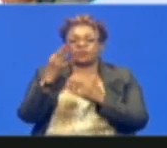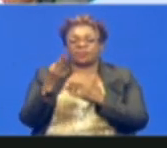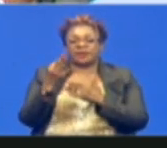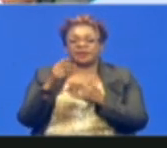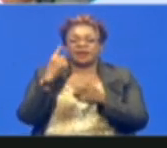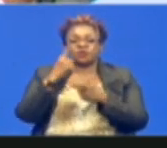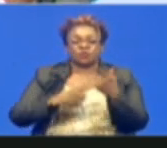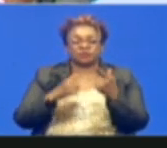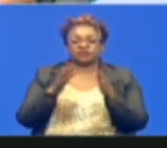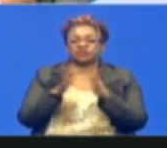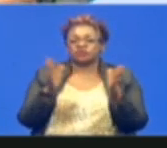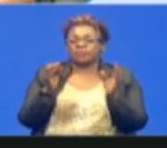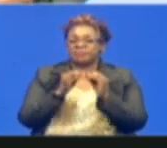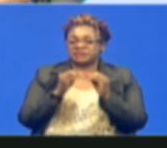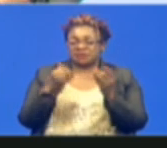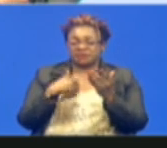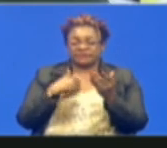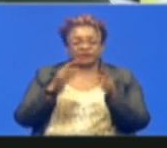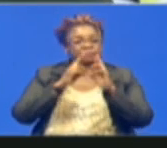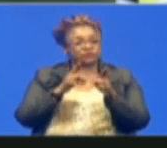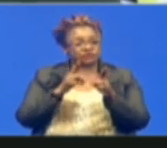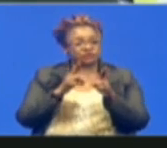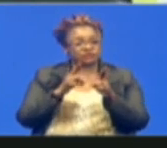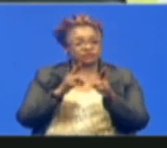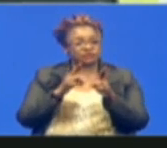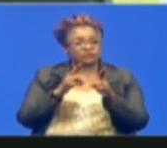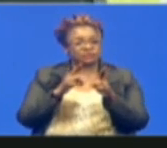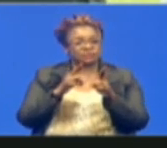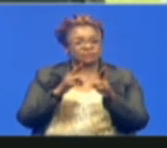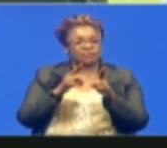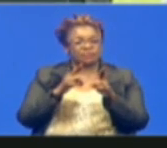general meeting and filed the following report.